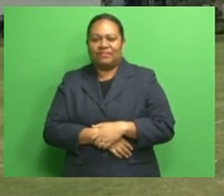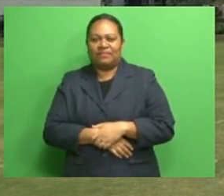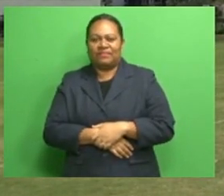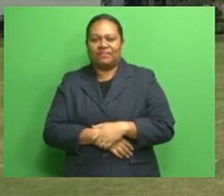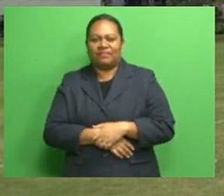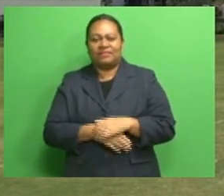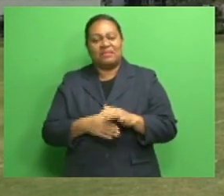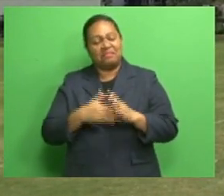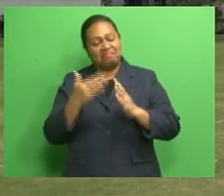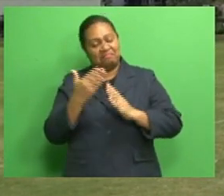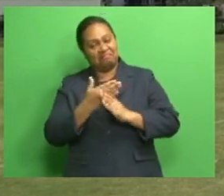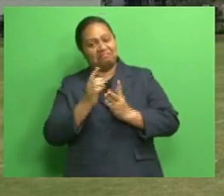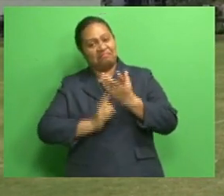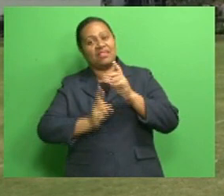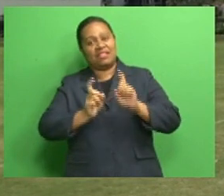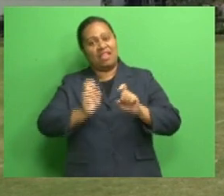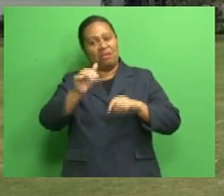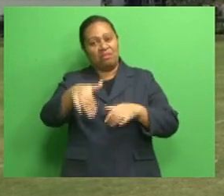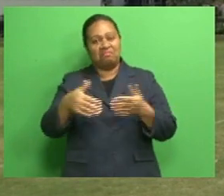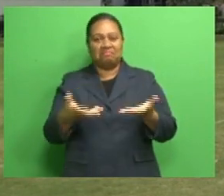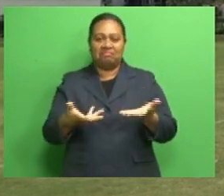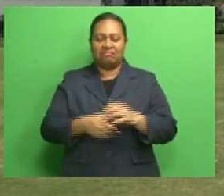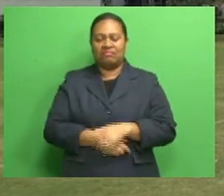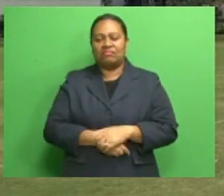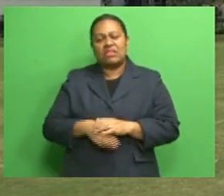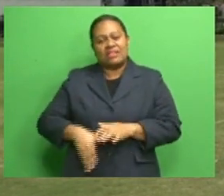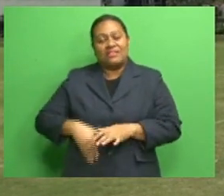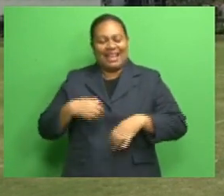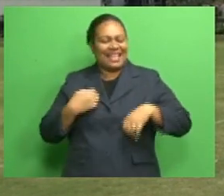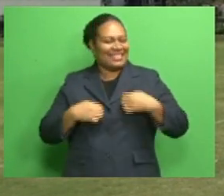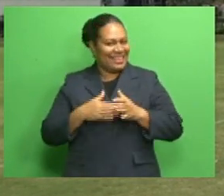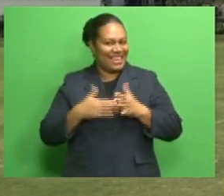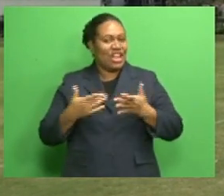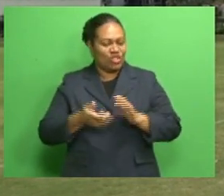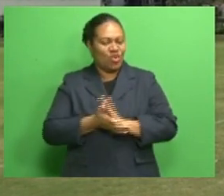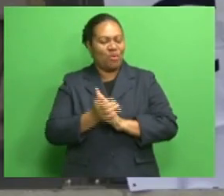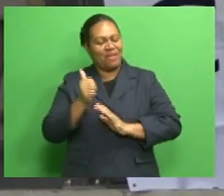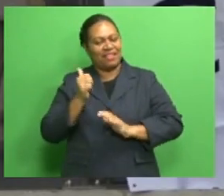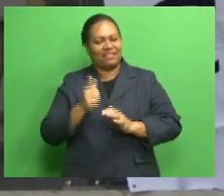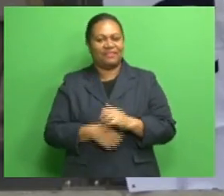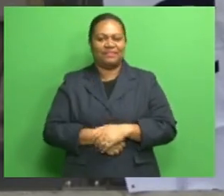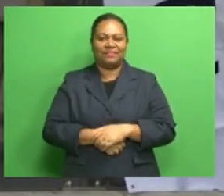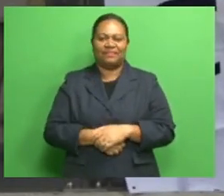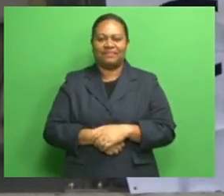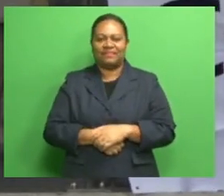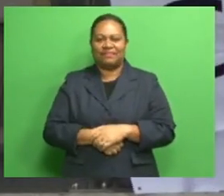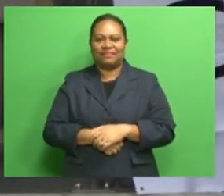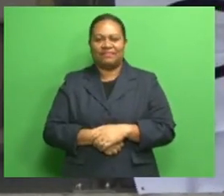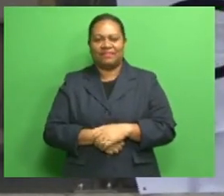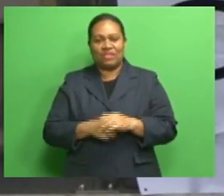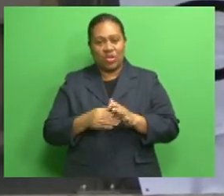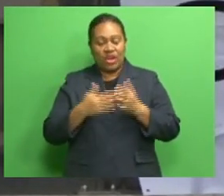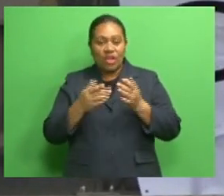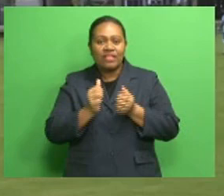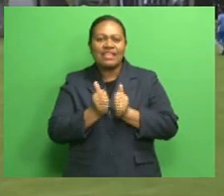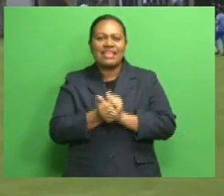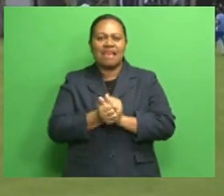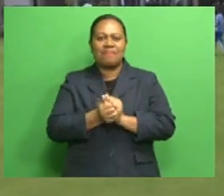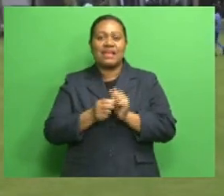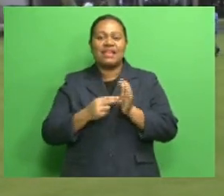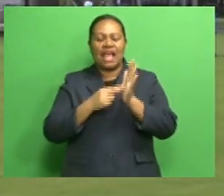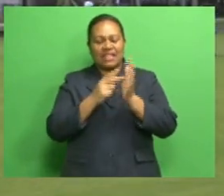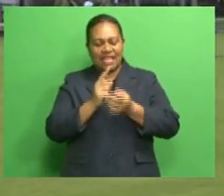just lockdown, just staying at home. We just feel excited to be back in the pitch again. The event will be held in Nandi